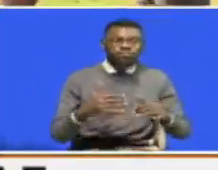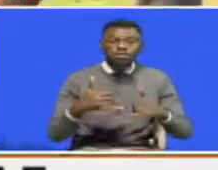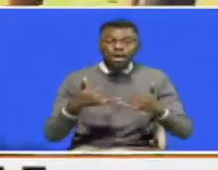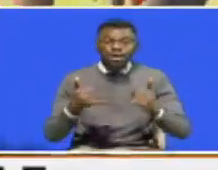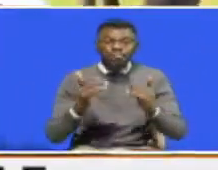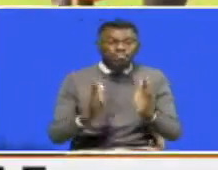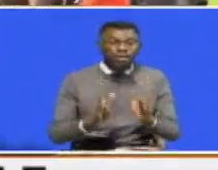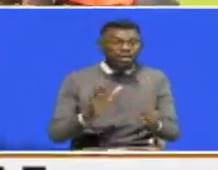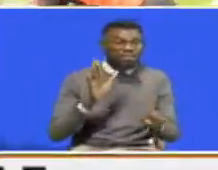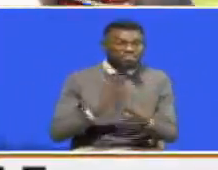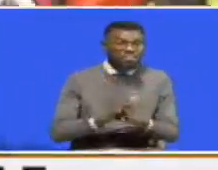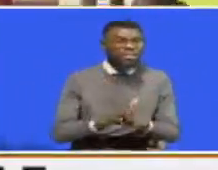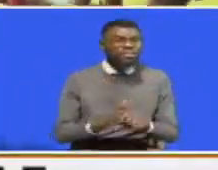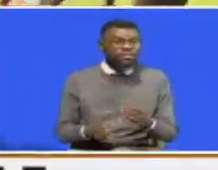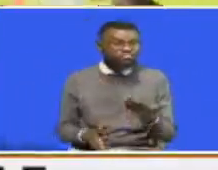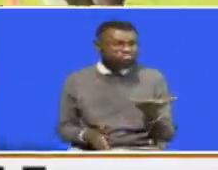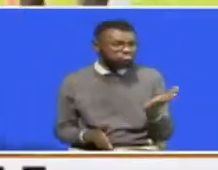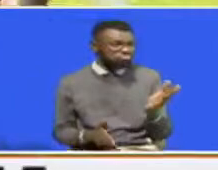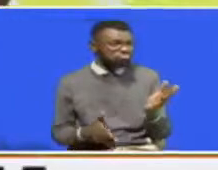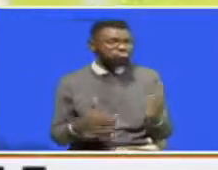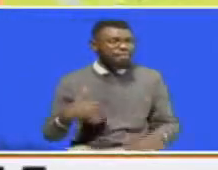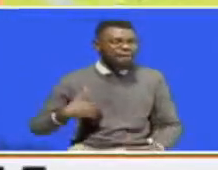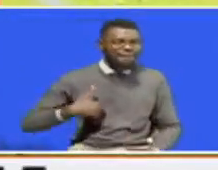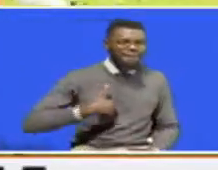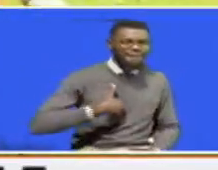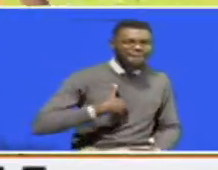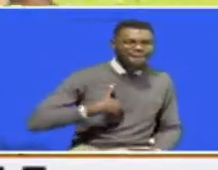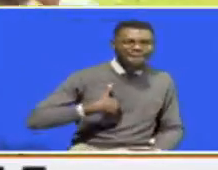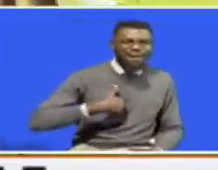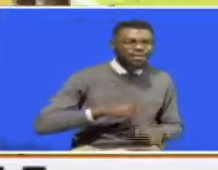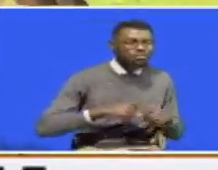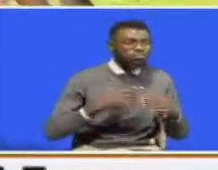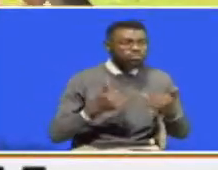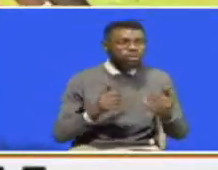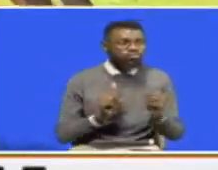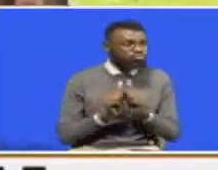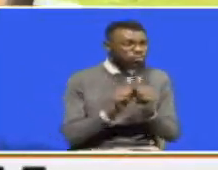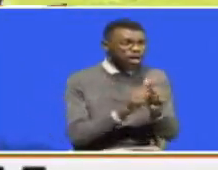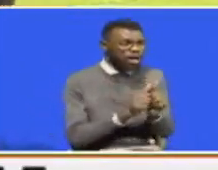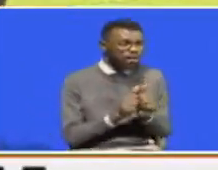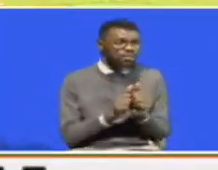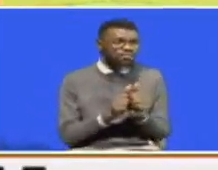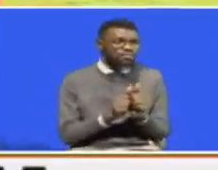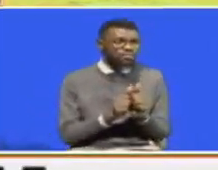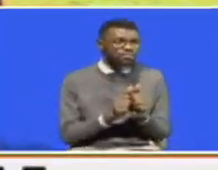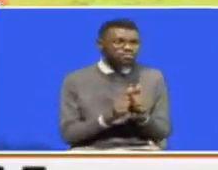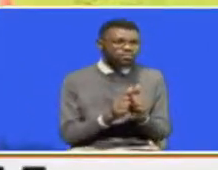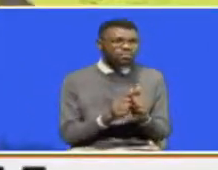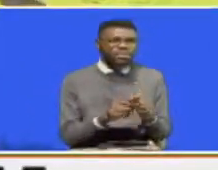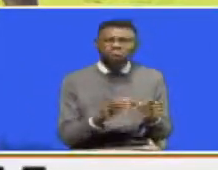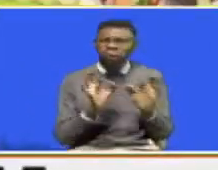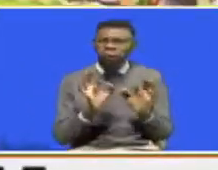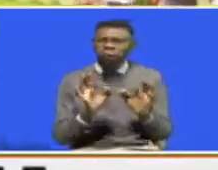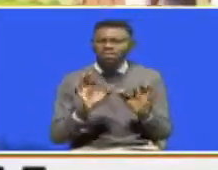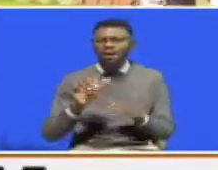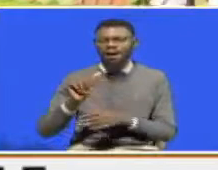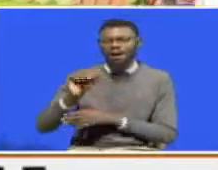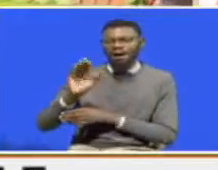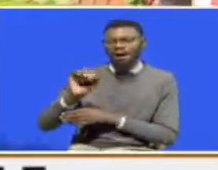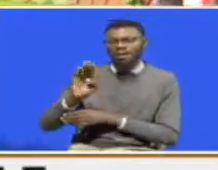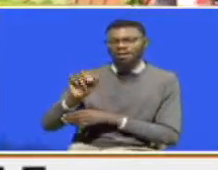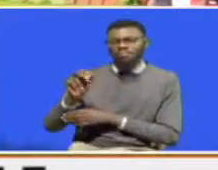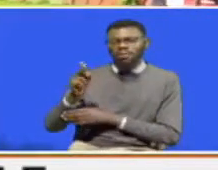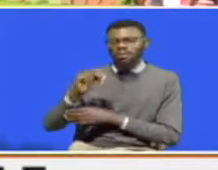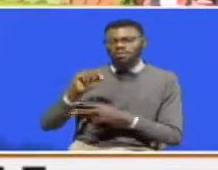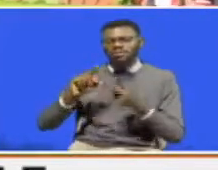can see in the rugby when I play with them, is Raven Nambali. Another one is Adrian Kwesa, who is